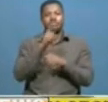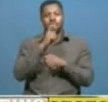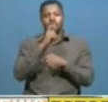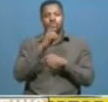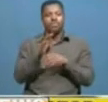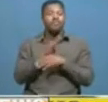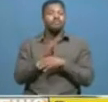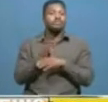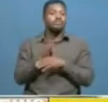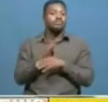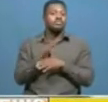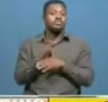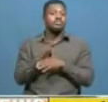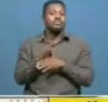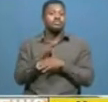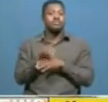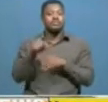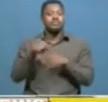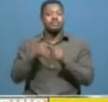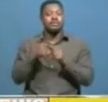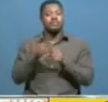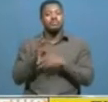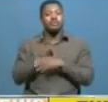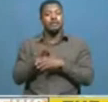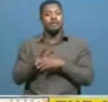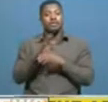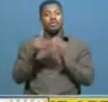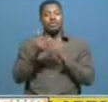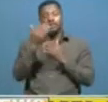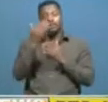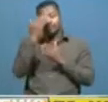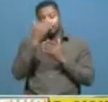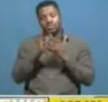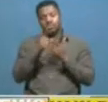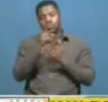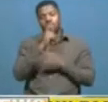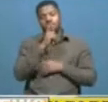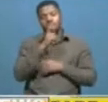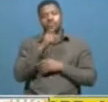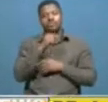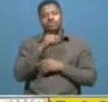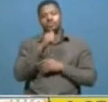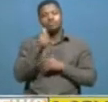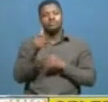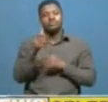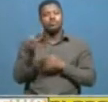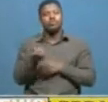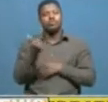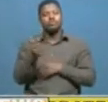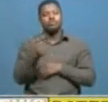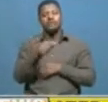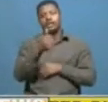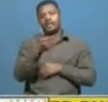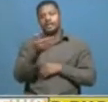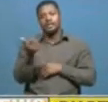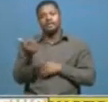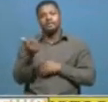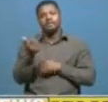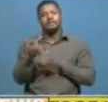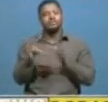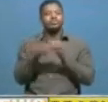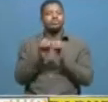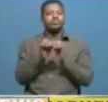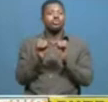business. When she started, all she knew was the cocoa and not the kose or any other